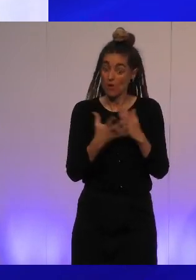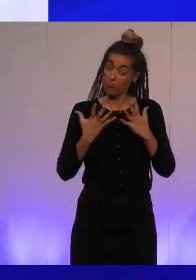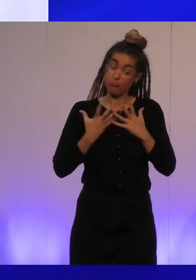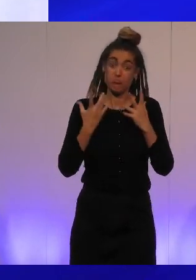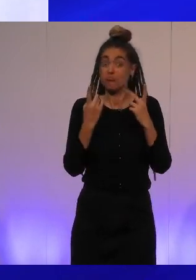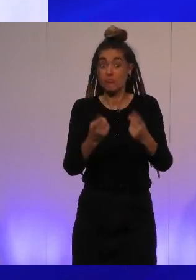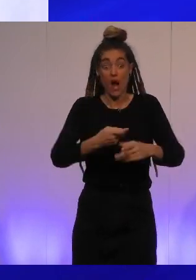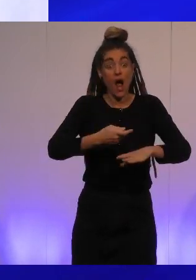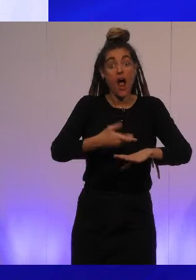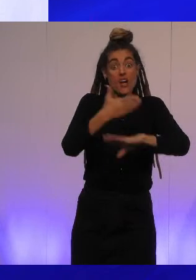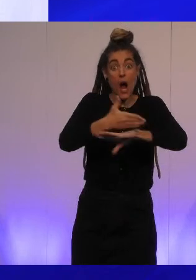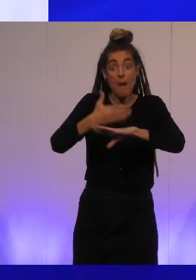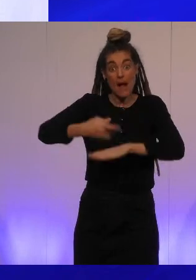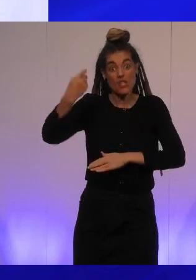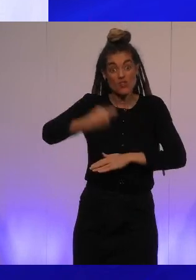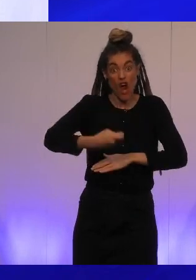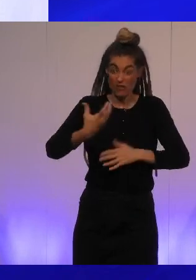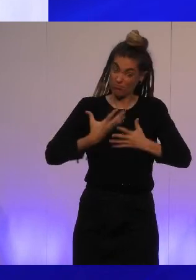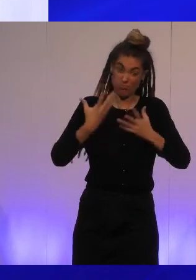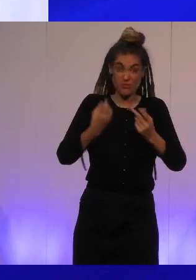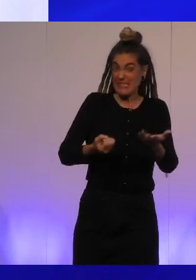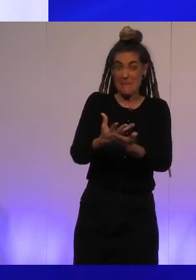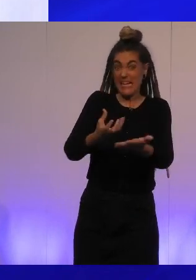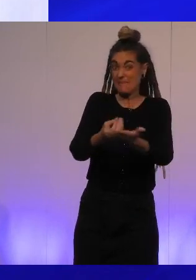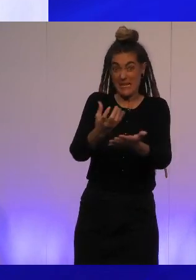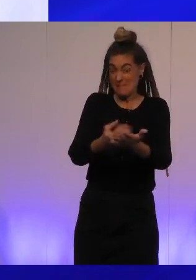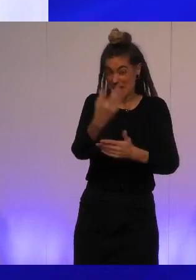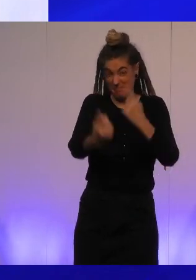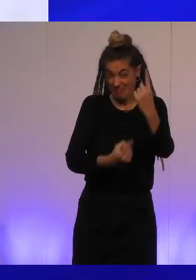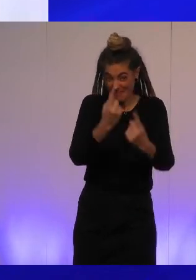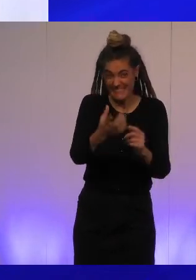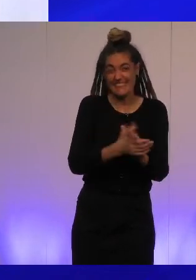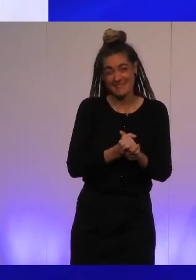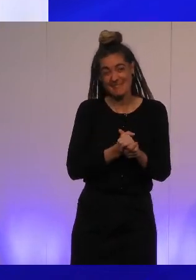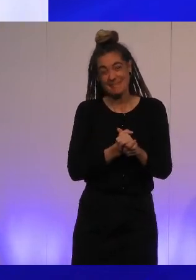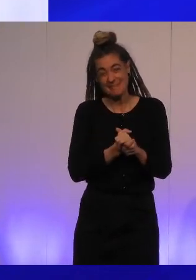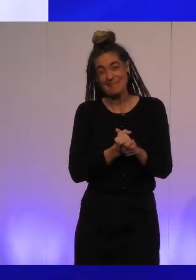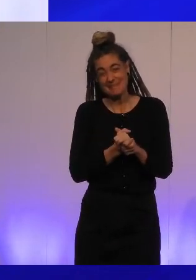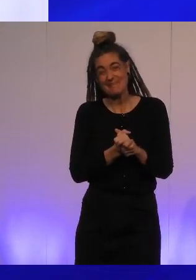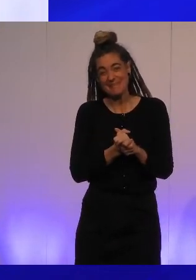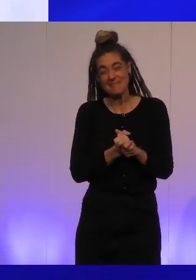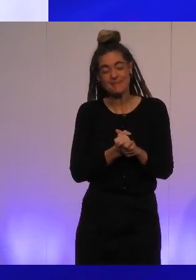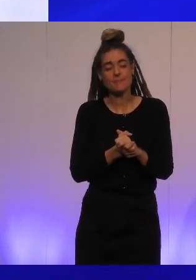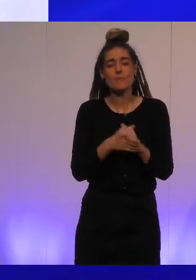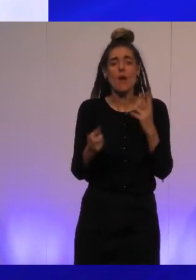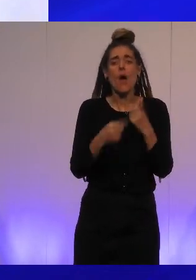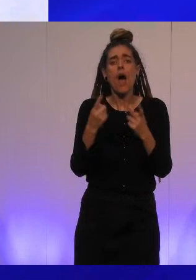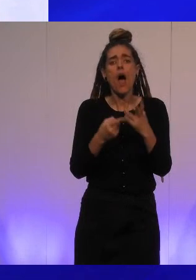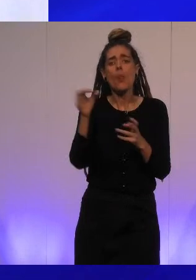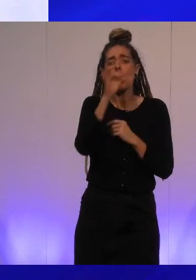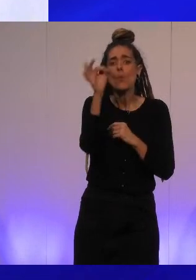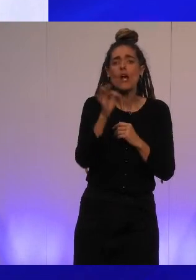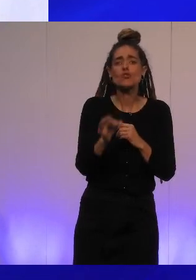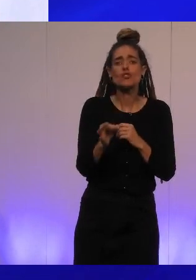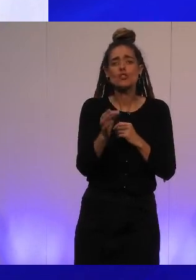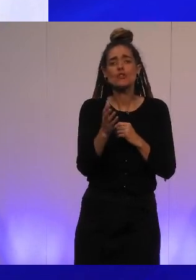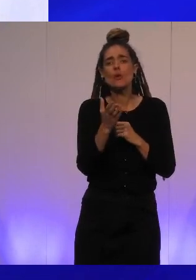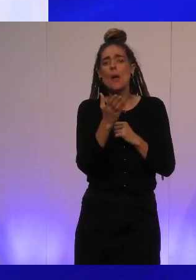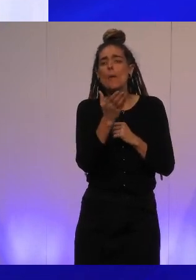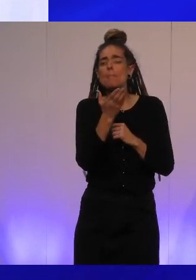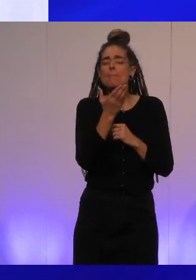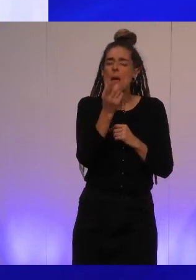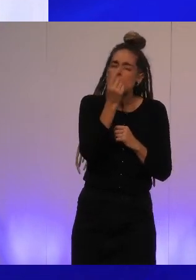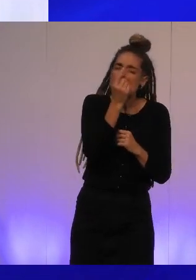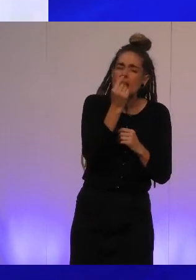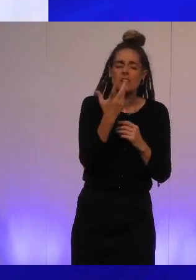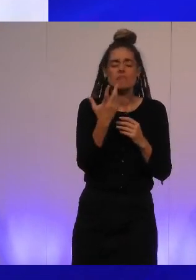money until the end of the year quite Indeed. safely. Very good. Now, a number of other questions. I think I'd like to take the ones about the green